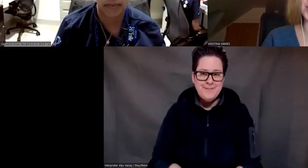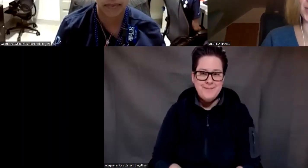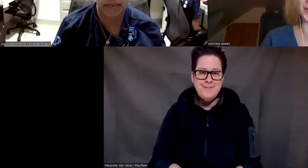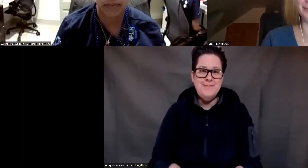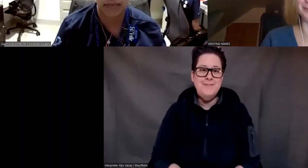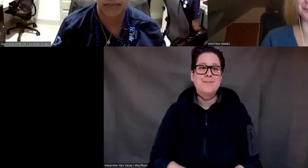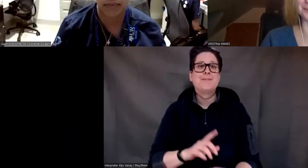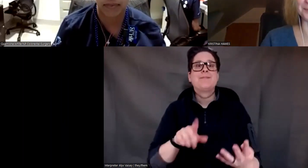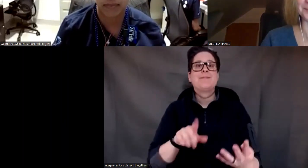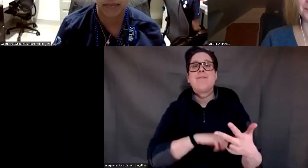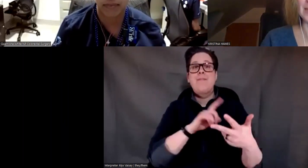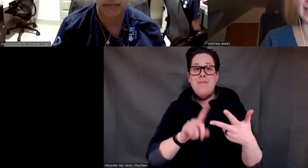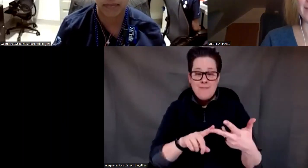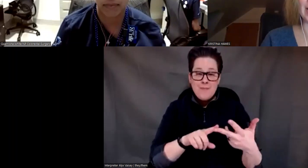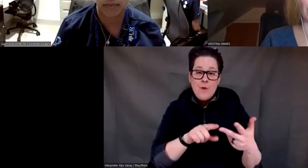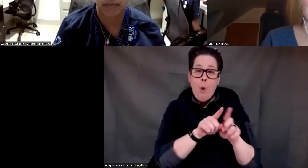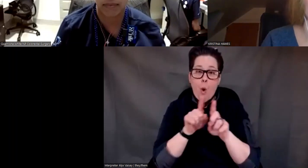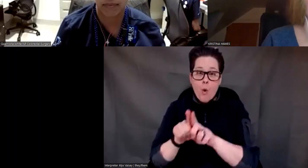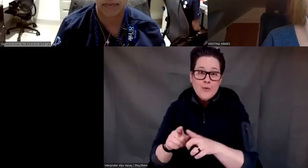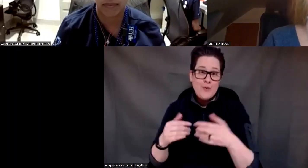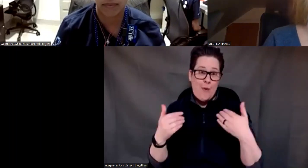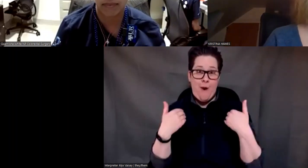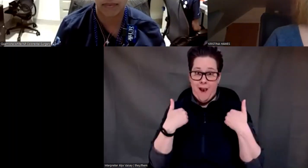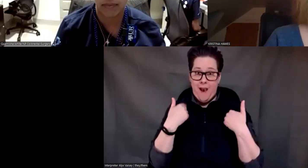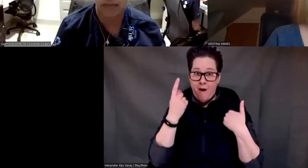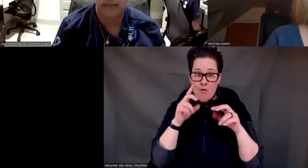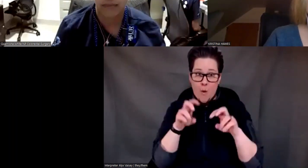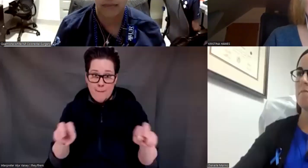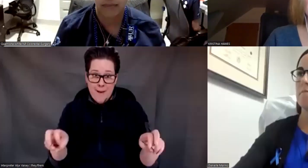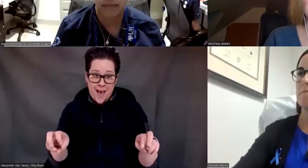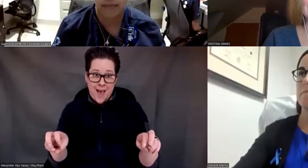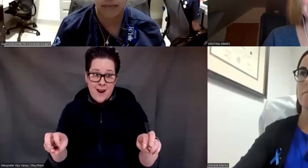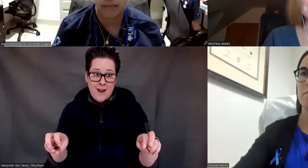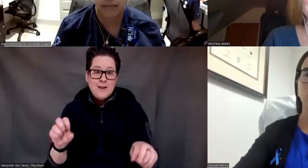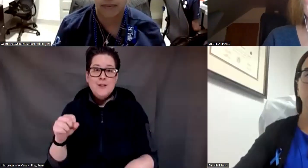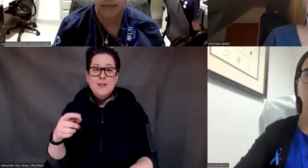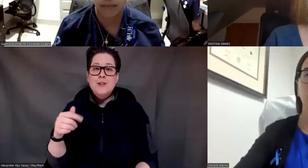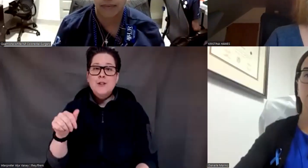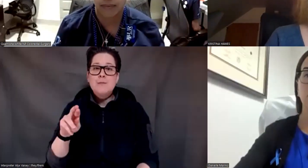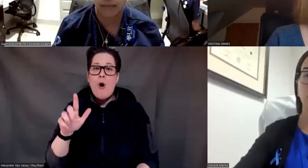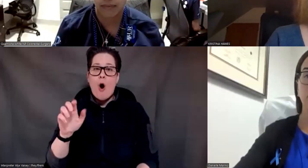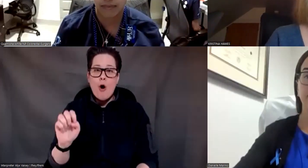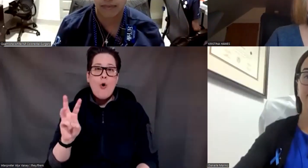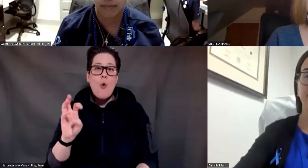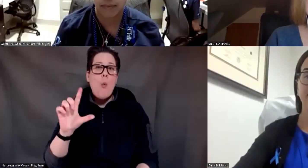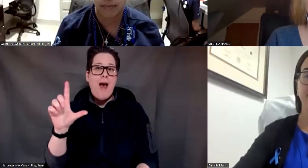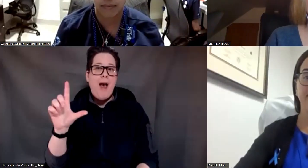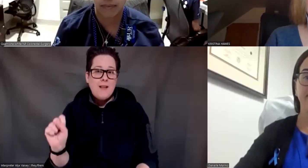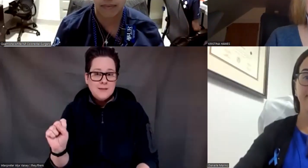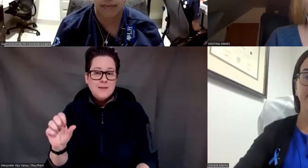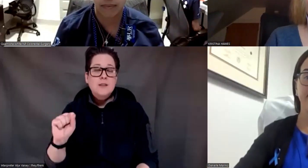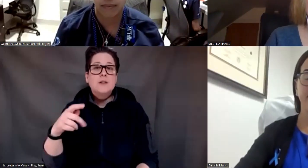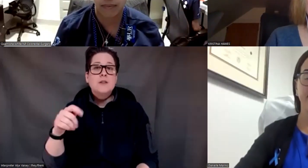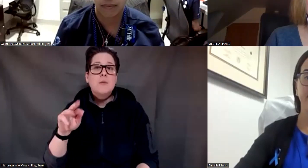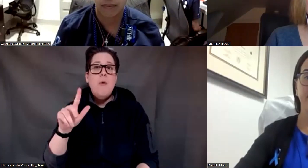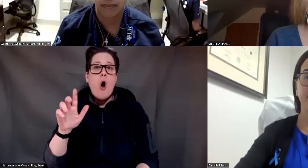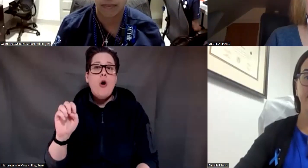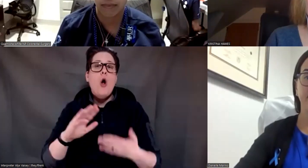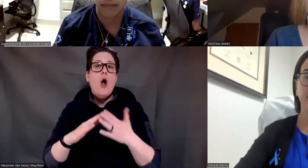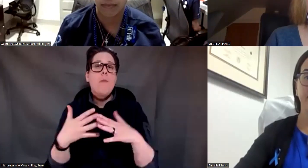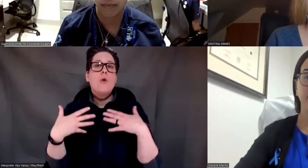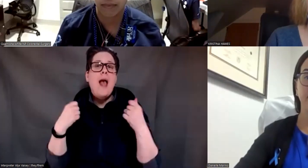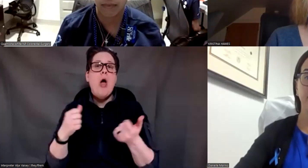We also have on our panel today, Sparkle Wells. Sparkle Wells is a community health